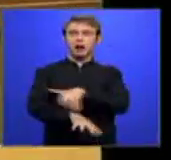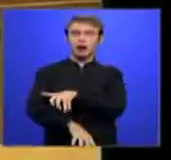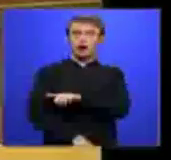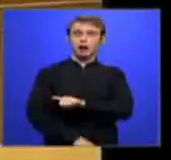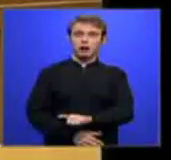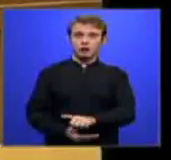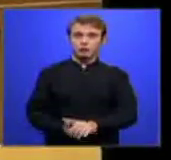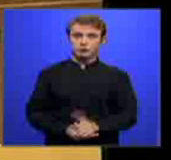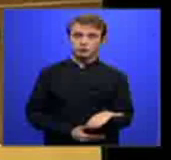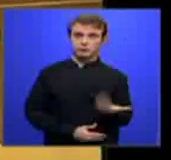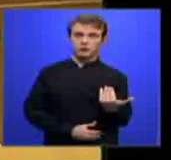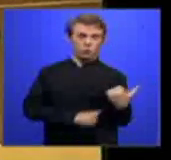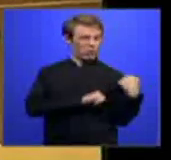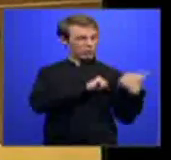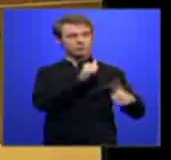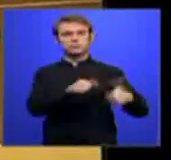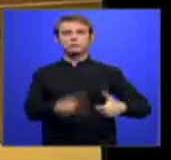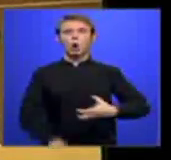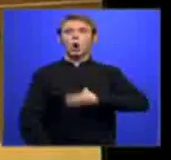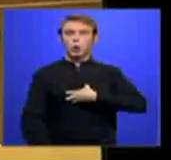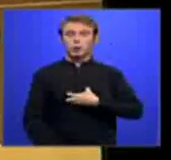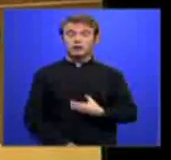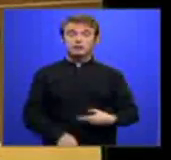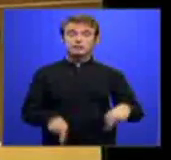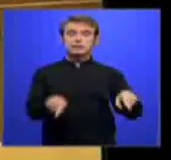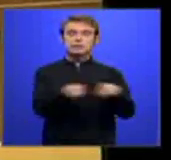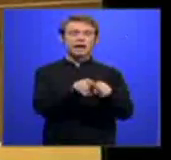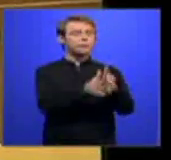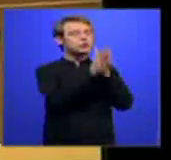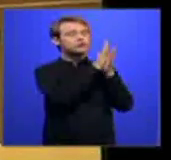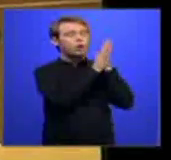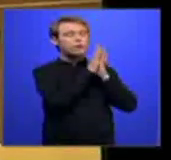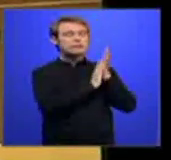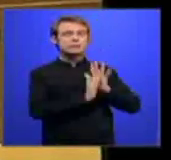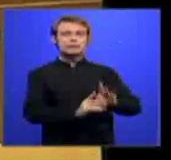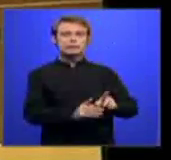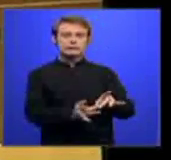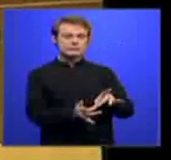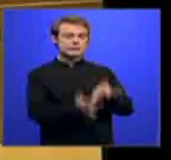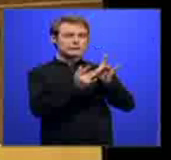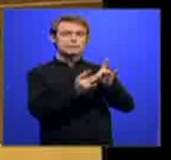As well as heritage sites and historical landmarks.